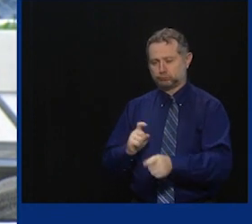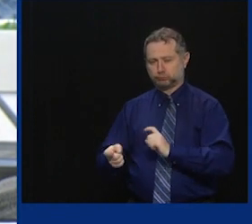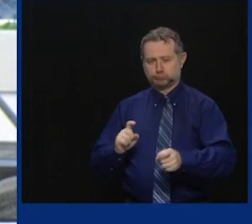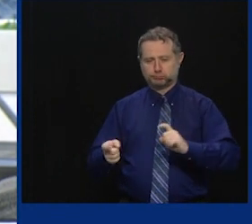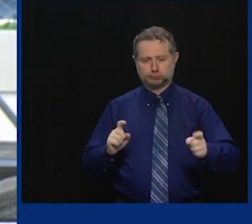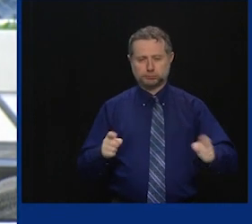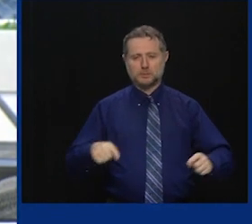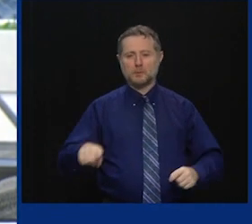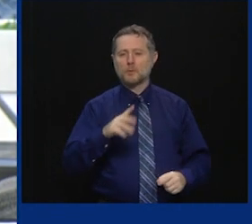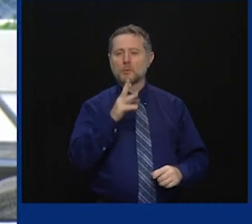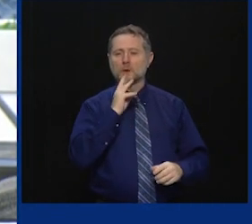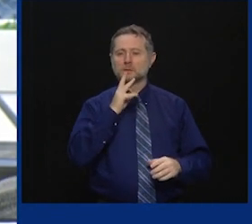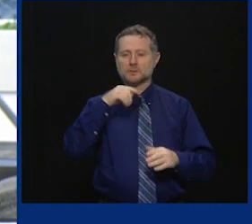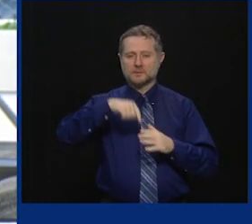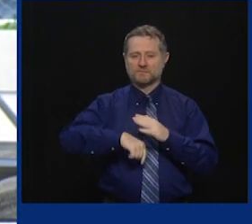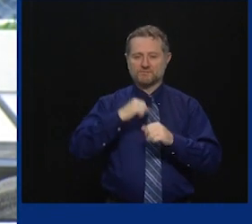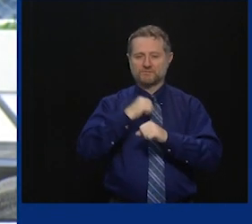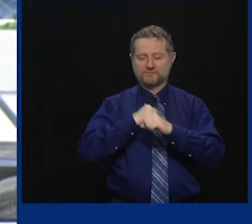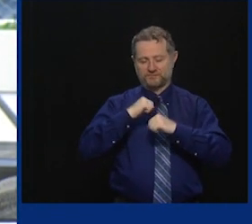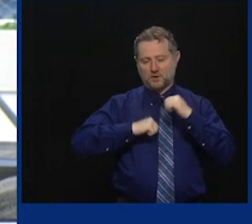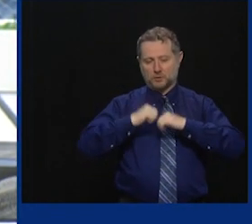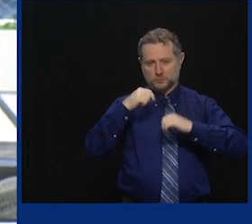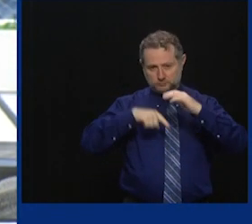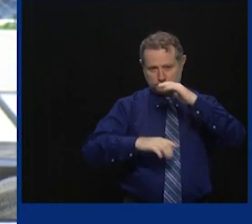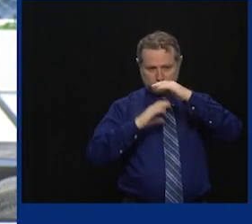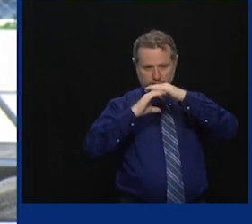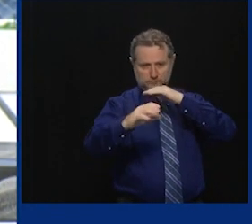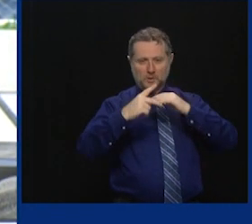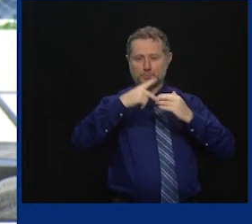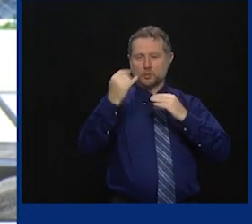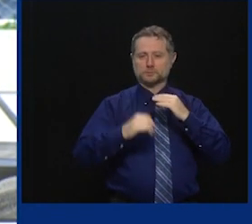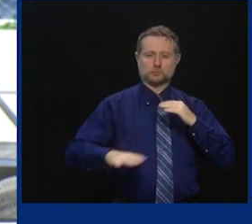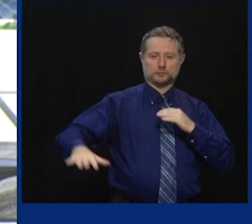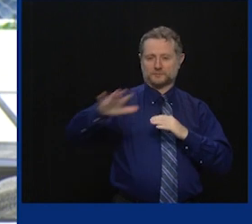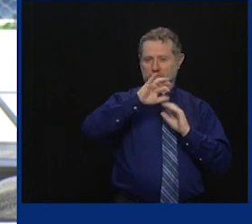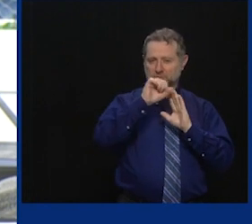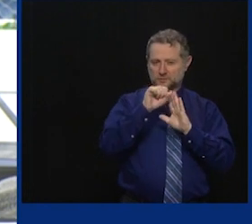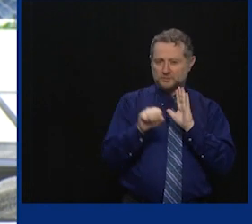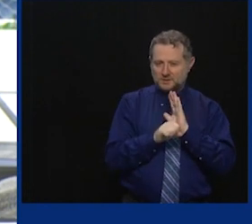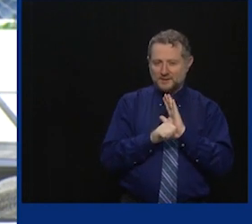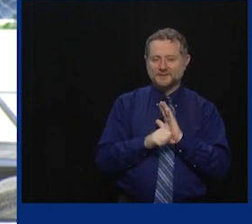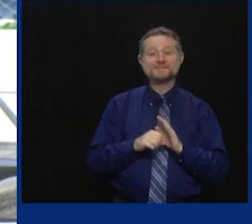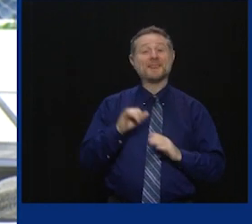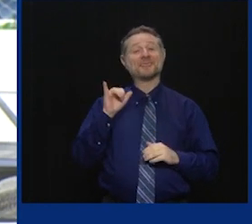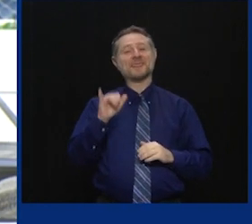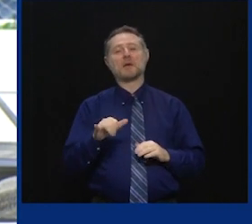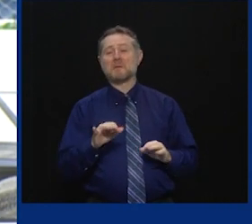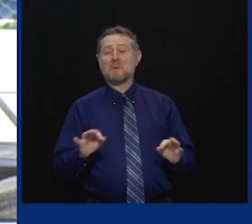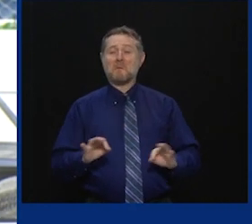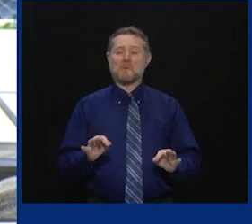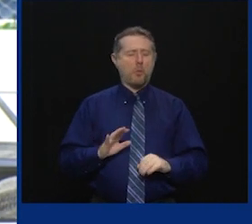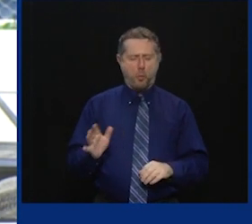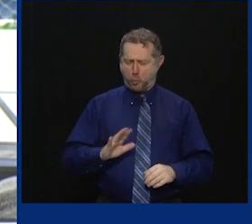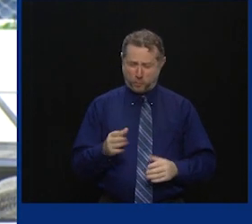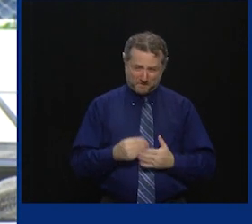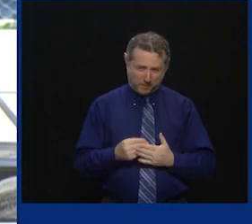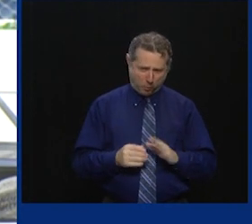and resiliency projects across the state. That's not a small amount of change, my friends. That's